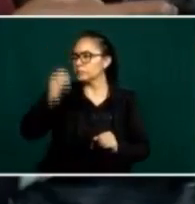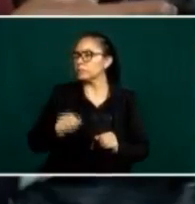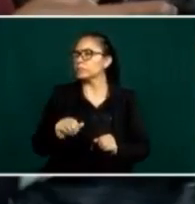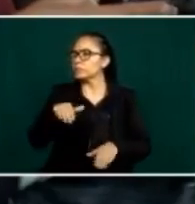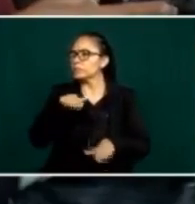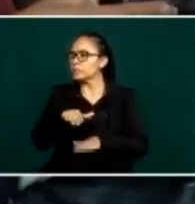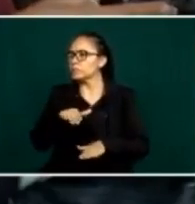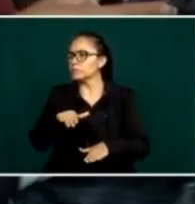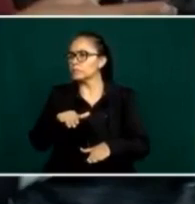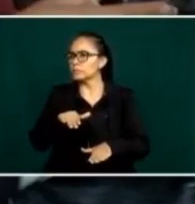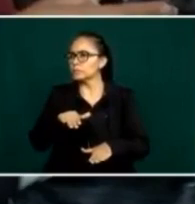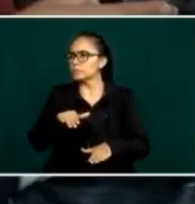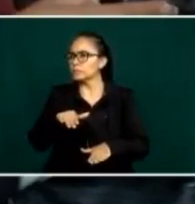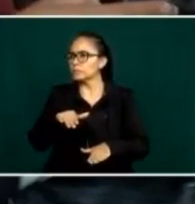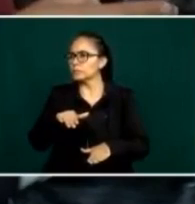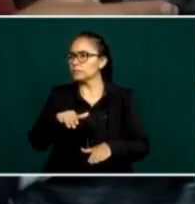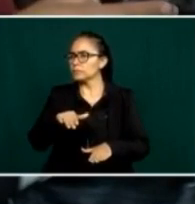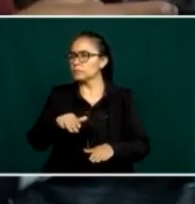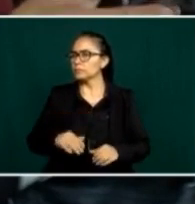And they